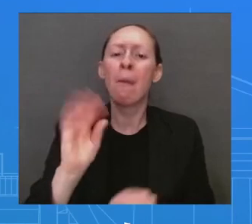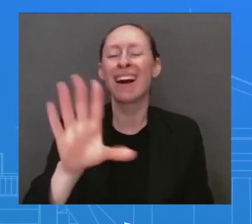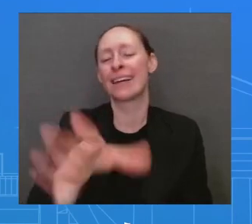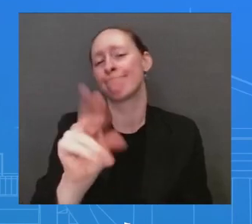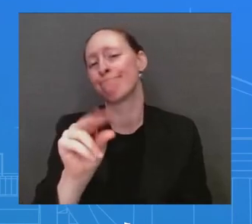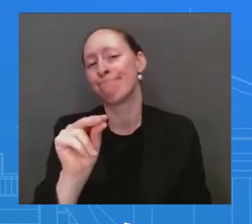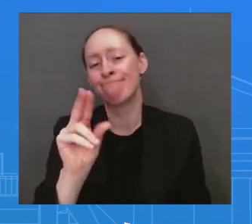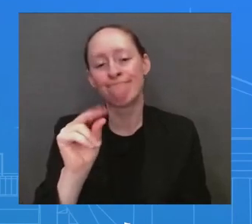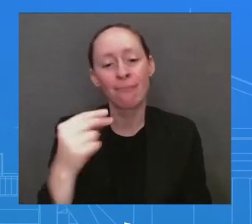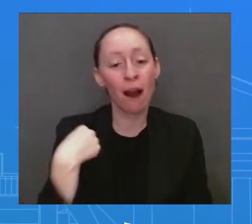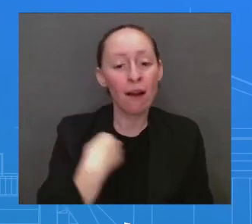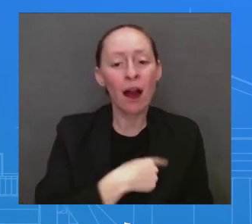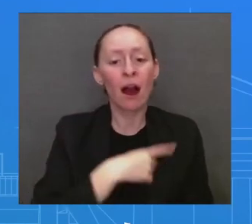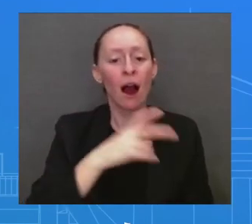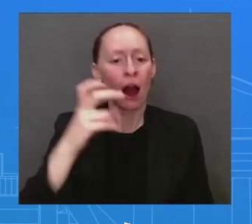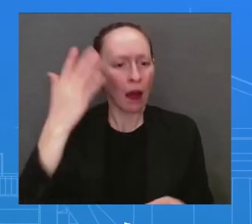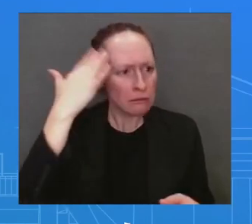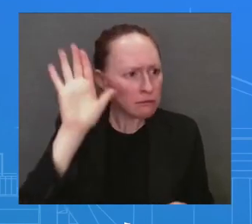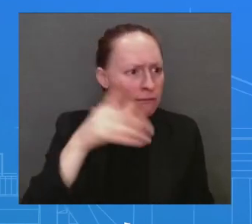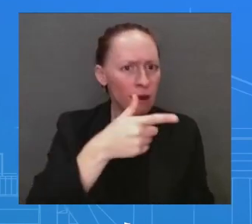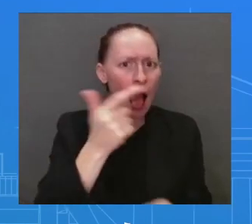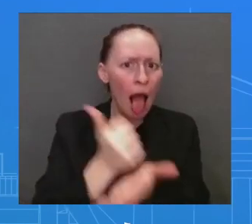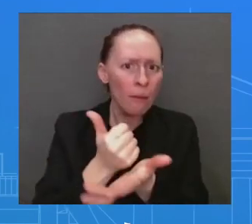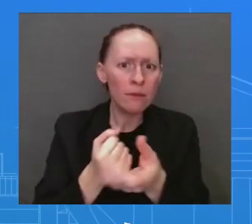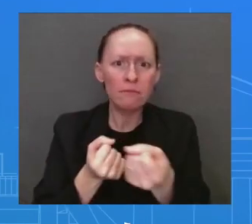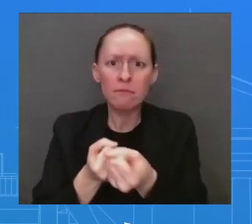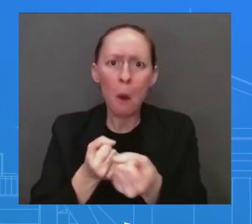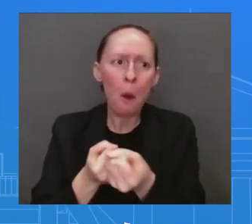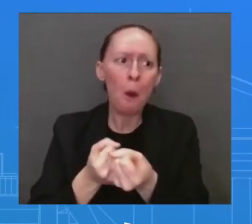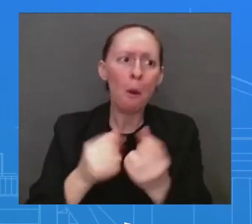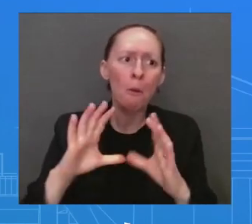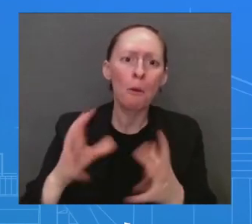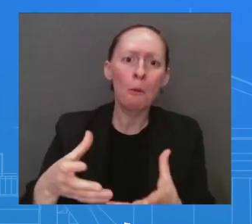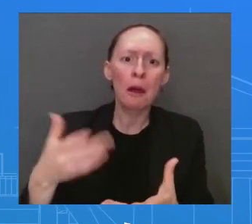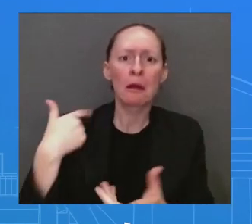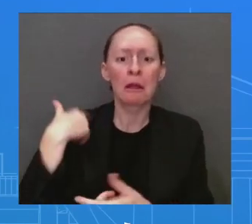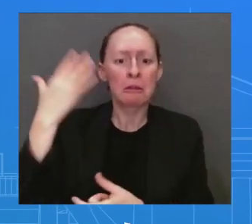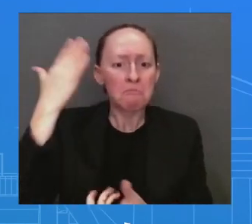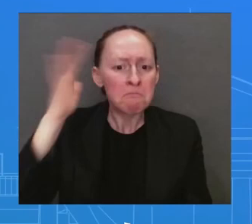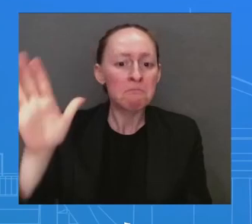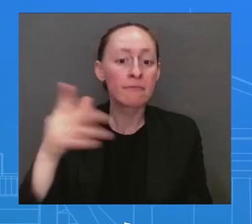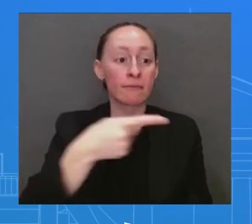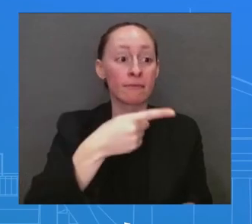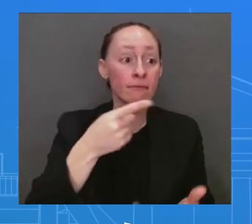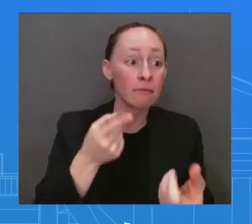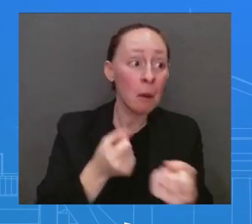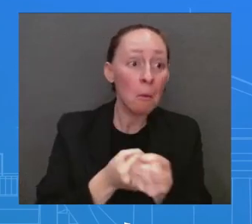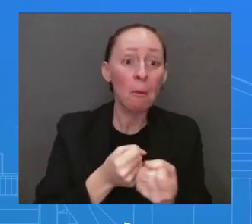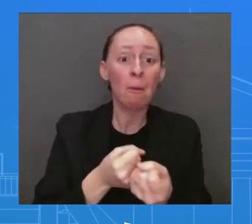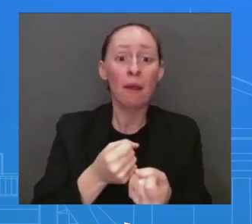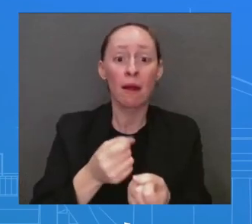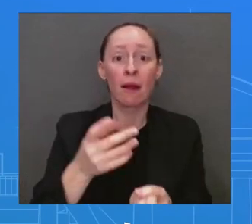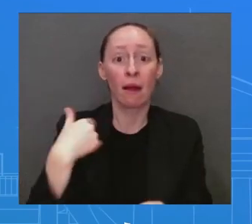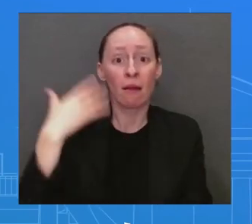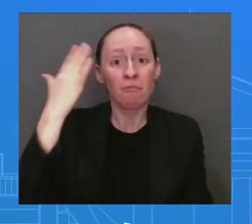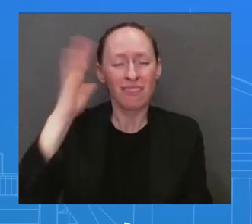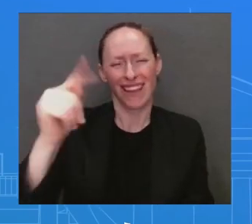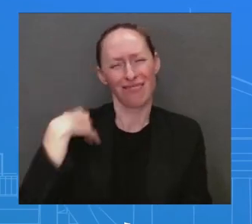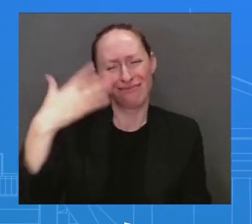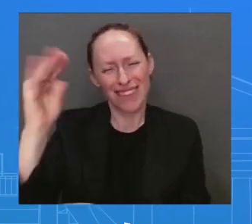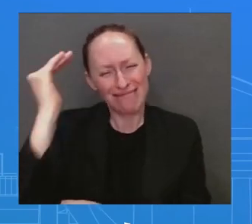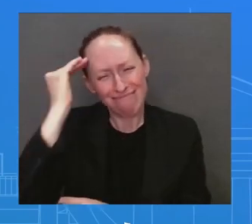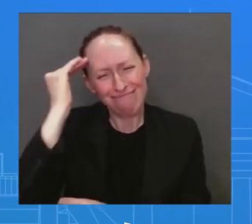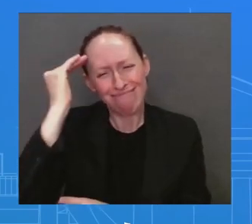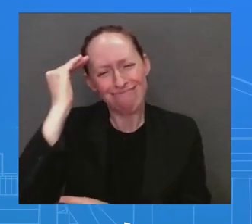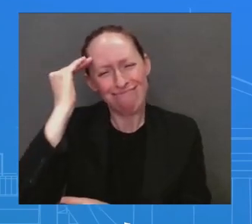these militia groups in Iraq and Syria, their support for terrorists throughout the region. We have addressed that through additional sanctions. We have addressed it through additional